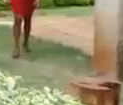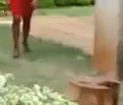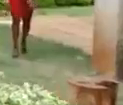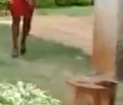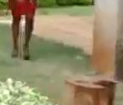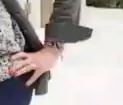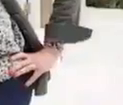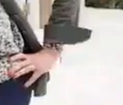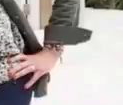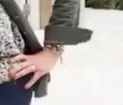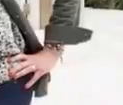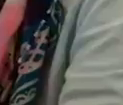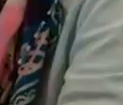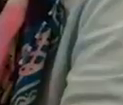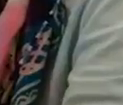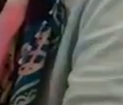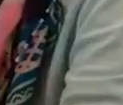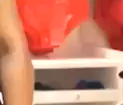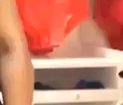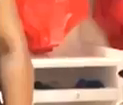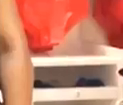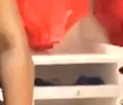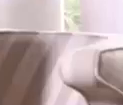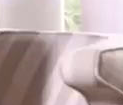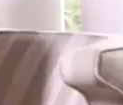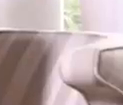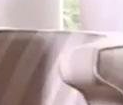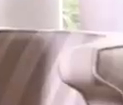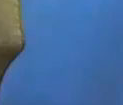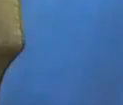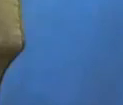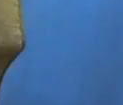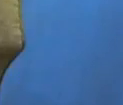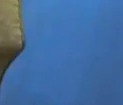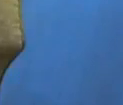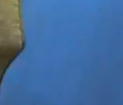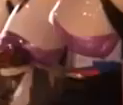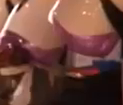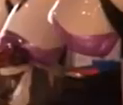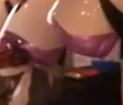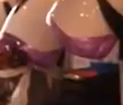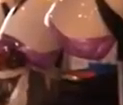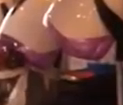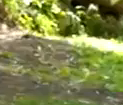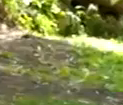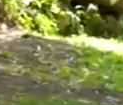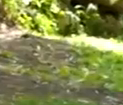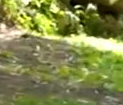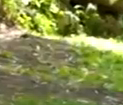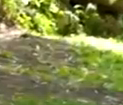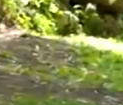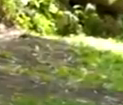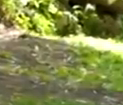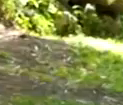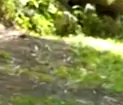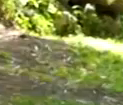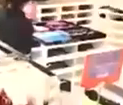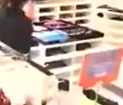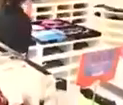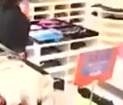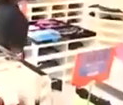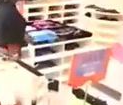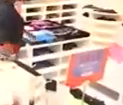before. Like the boss lady. Because. Boss lady. The boss lady. The boss lady. Boss lady. This is the boss